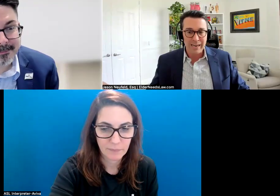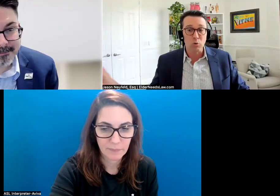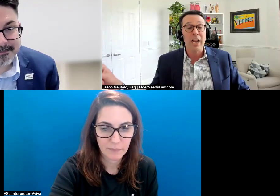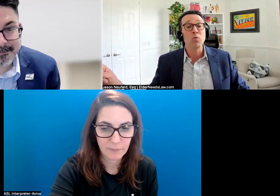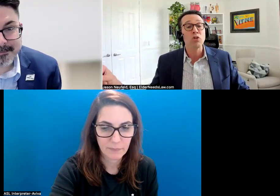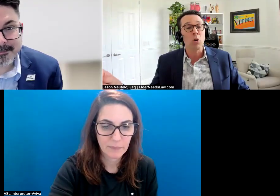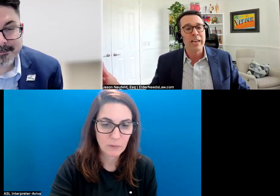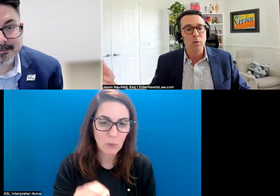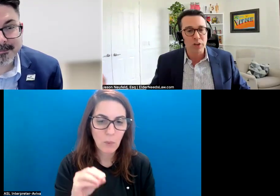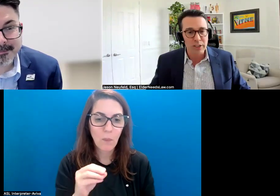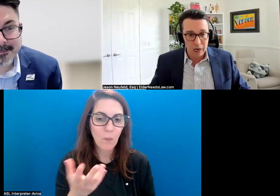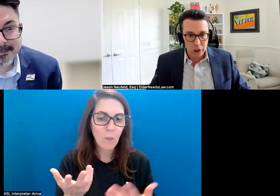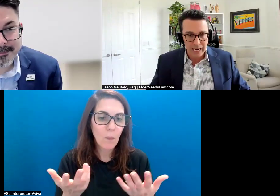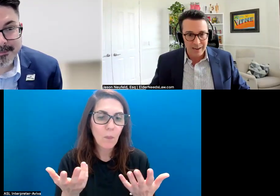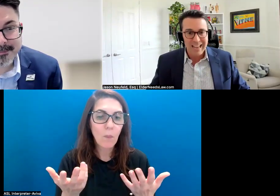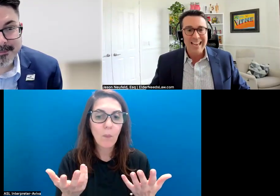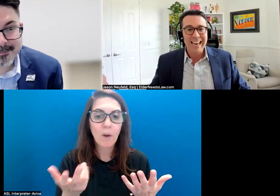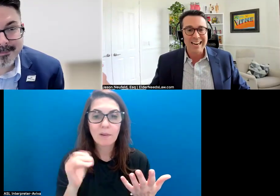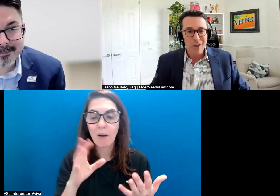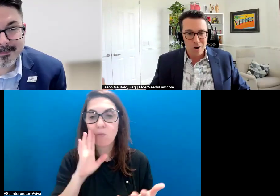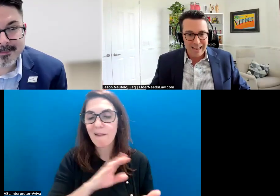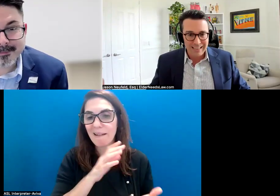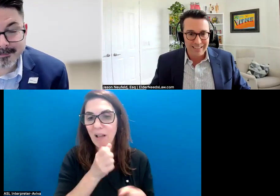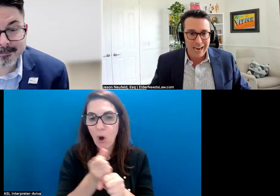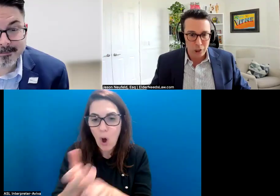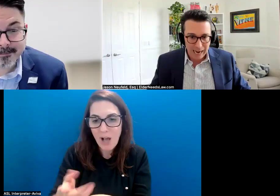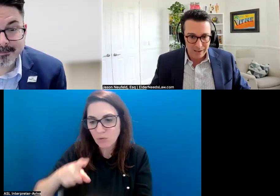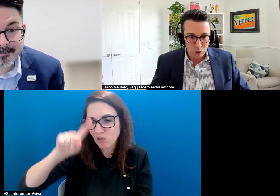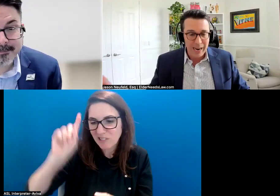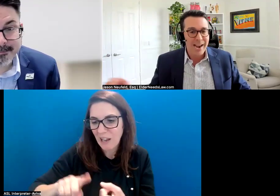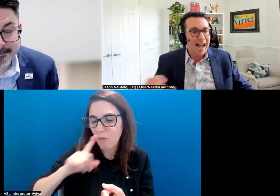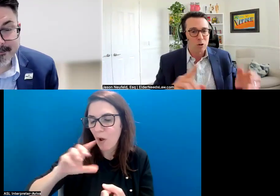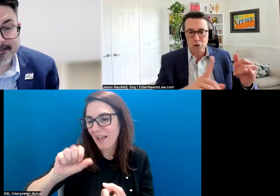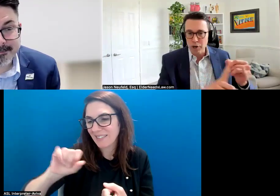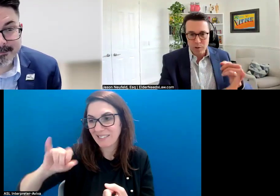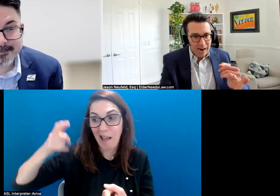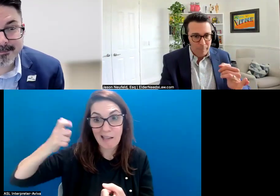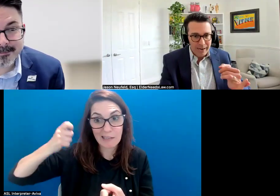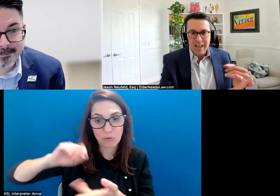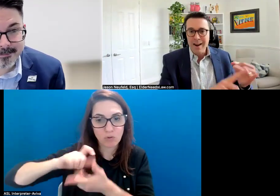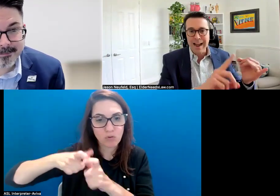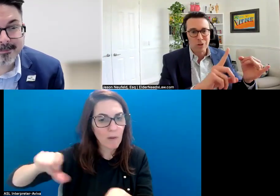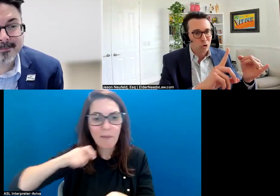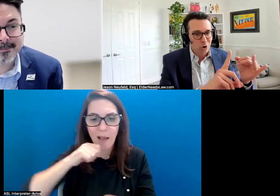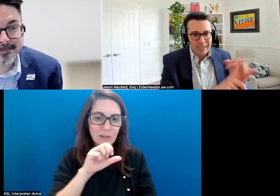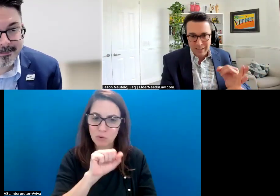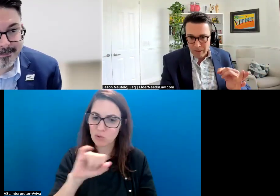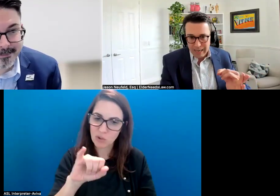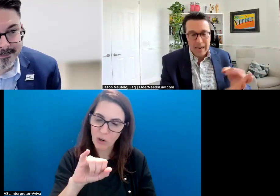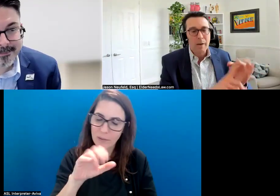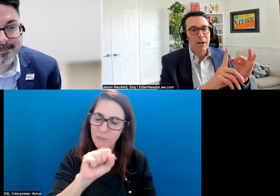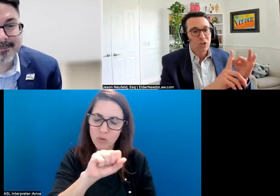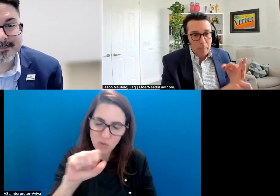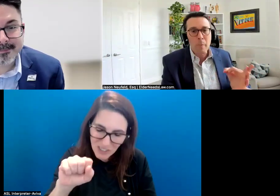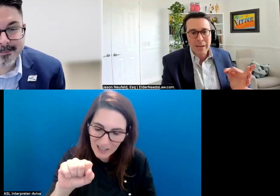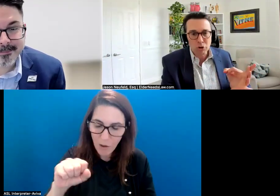support and maintenance, which can result in a reduction in their SSI check. So again, not Social Security retirement, not Social Security